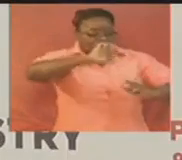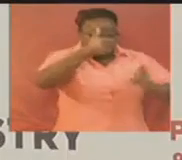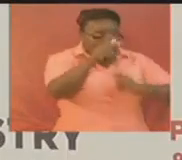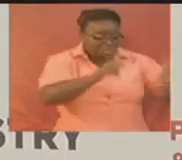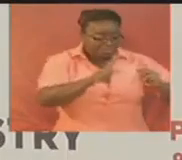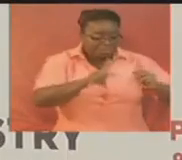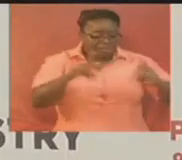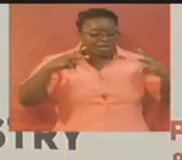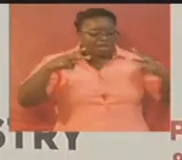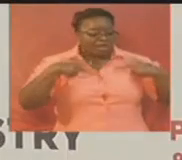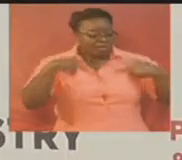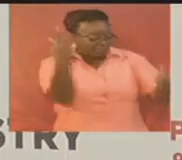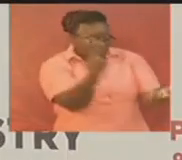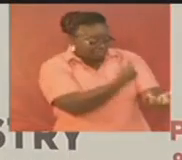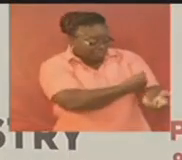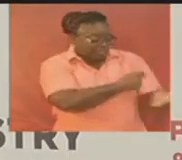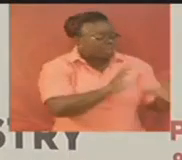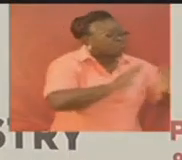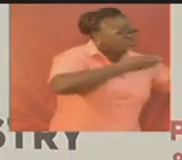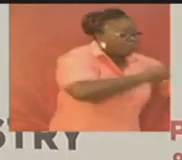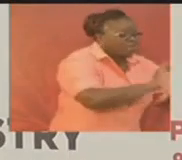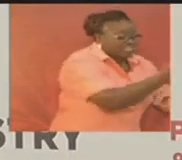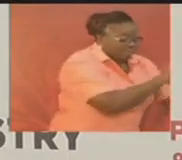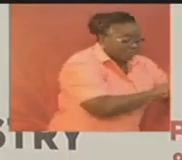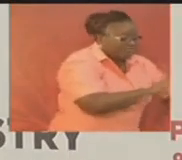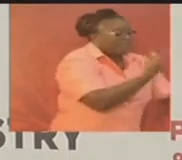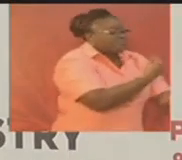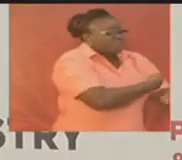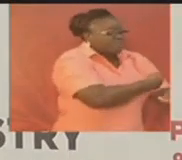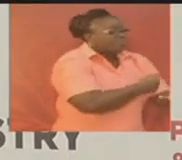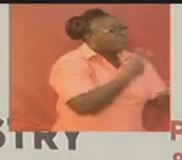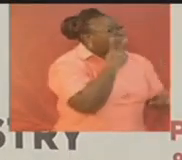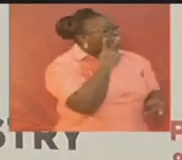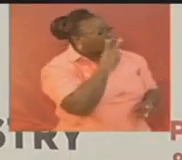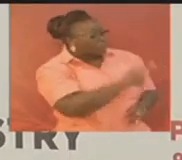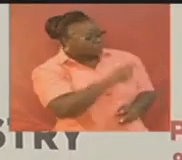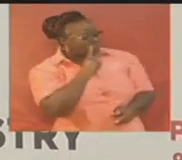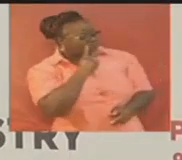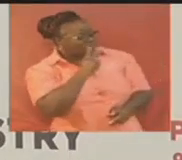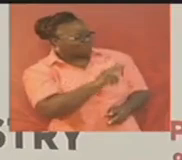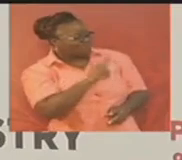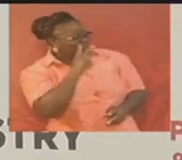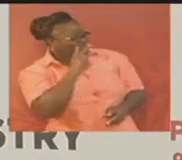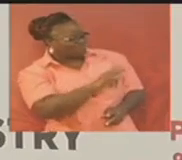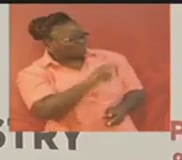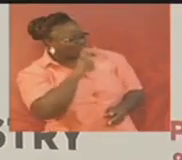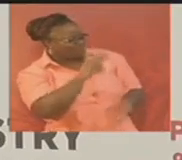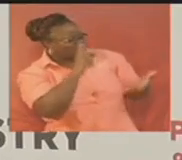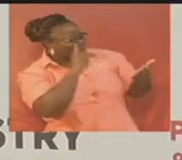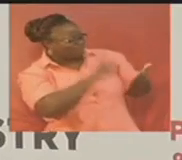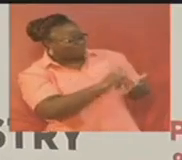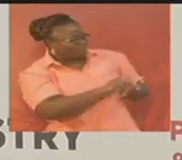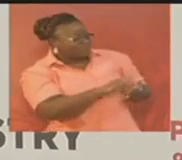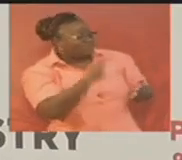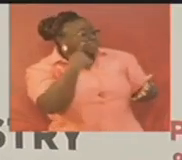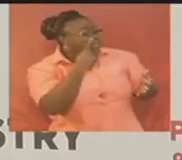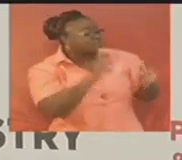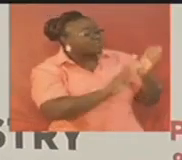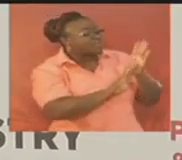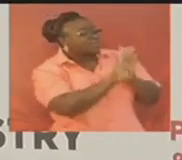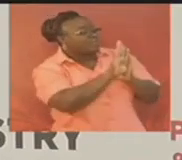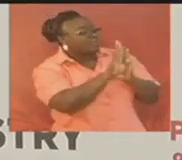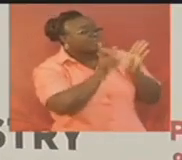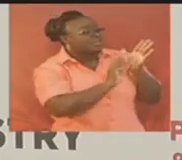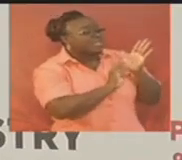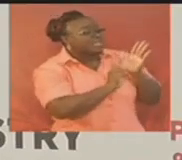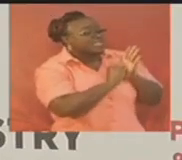people have received the COVID-19 vaccine, and we're monitoring them for the development of symptoms. Well, what they have found is that,